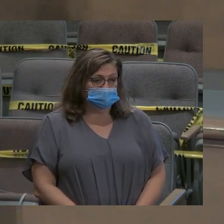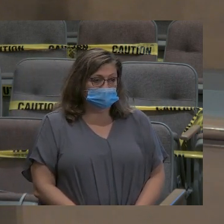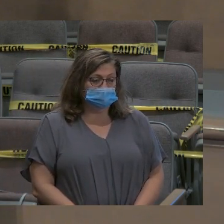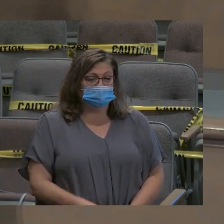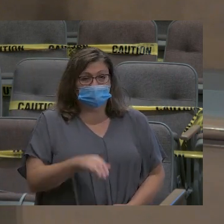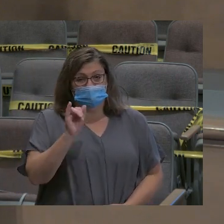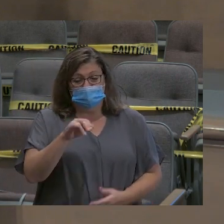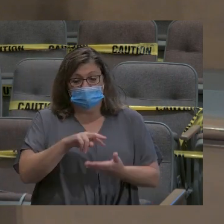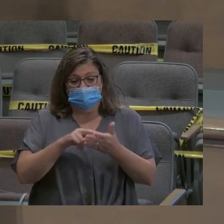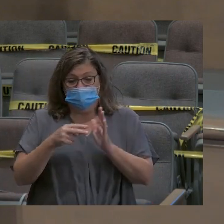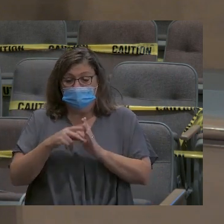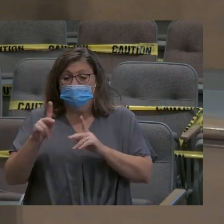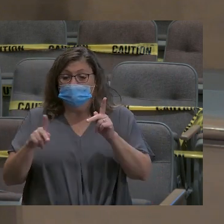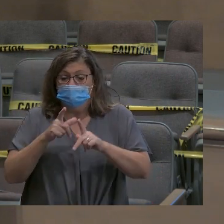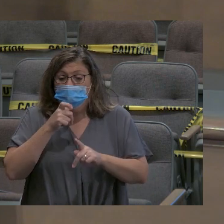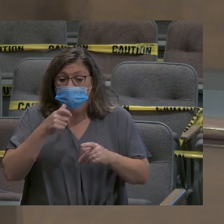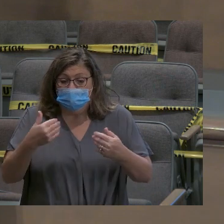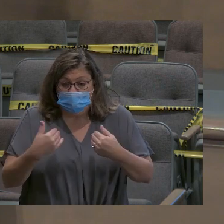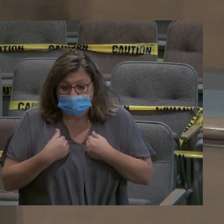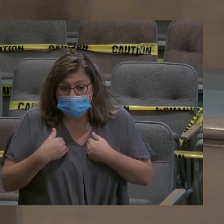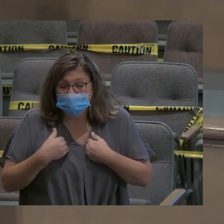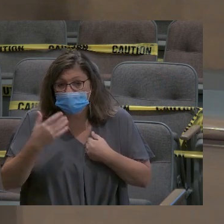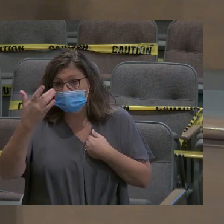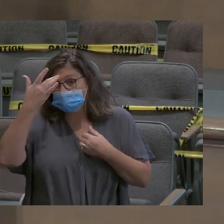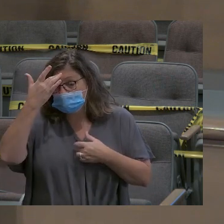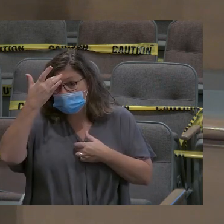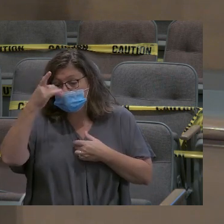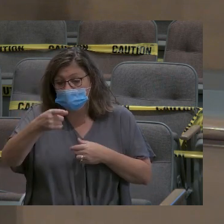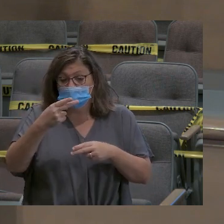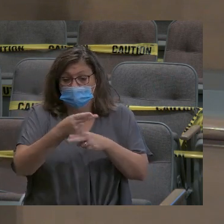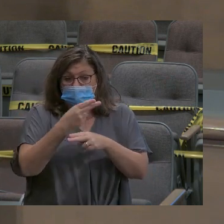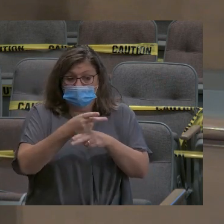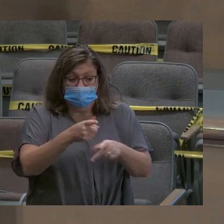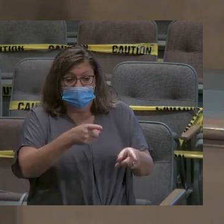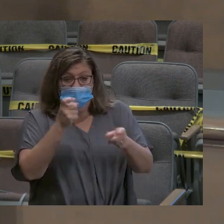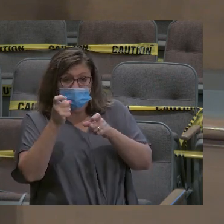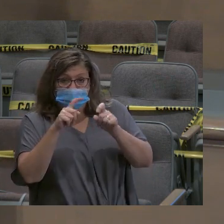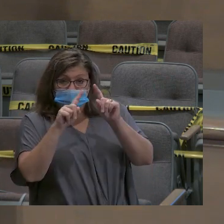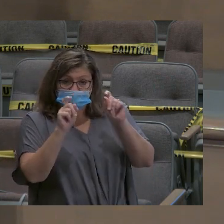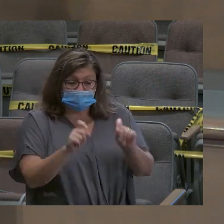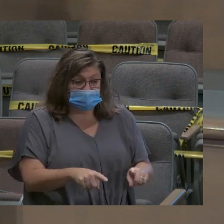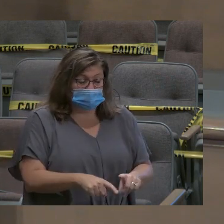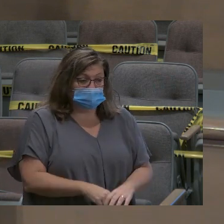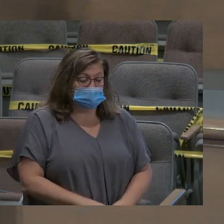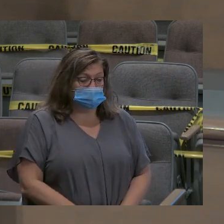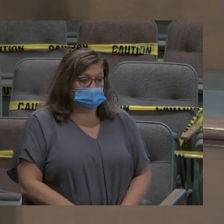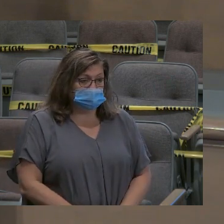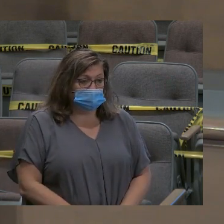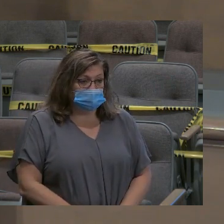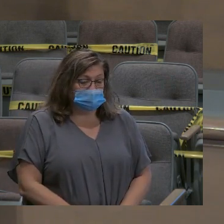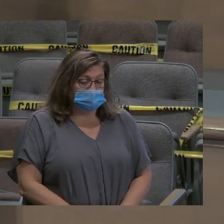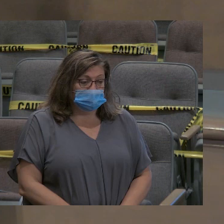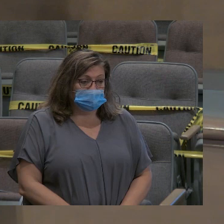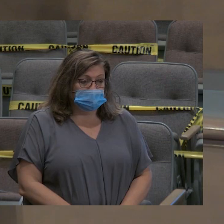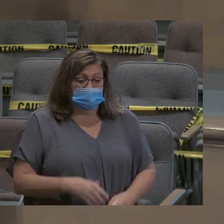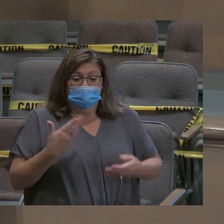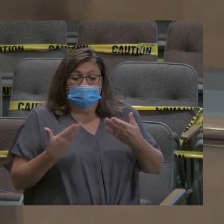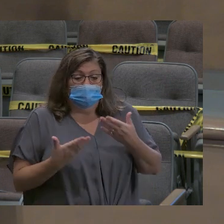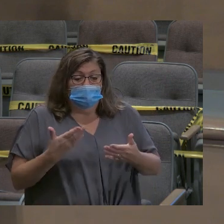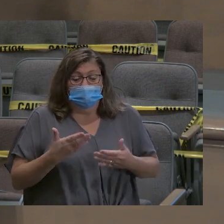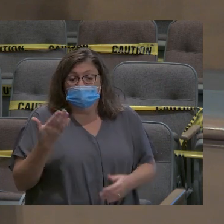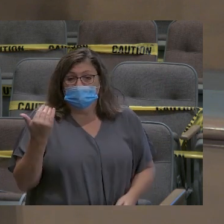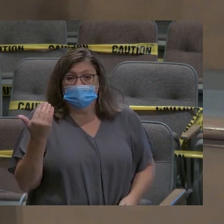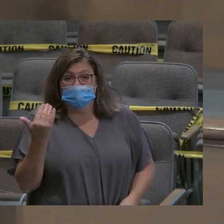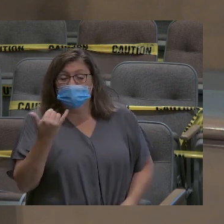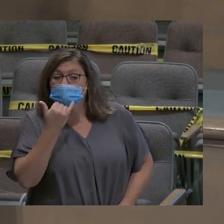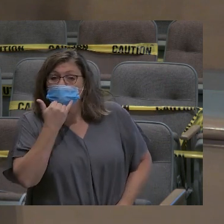actually have the disease, if you use one of those rapid tests, let's say 15 are wrong. So you